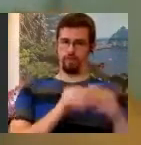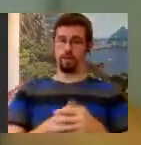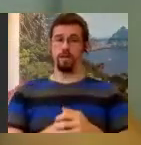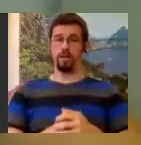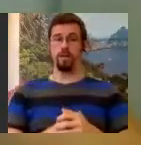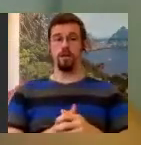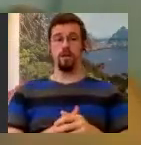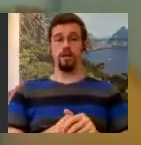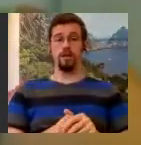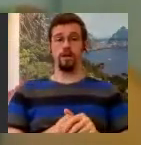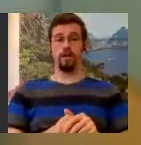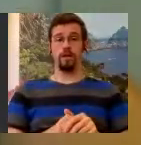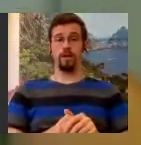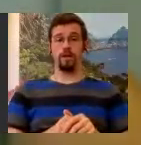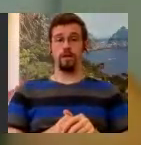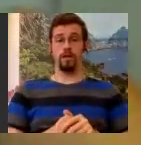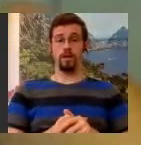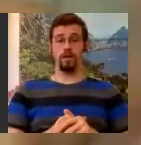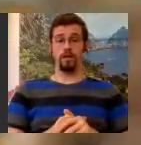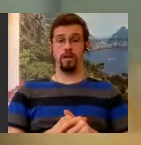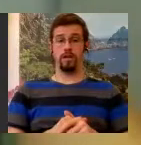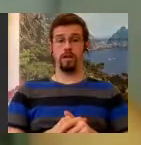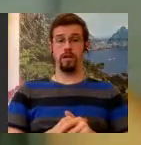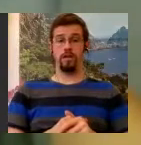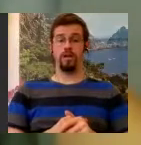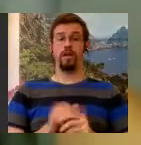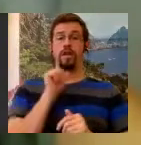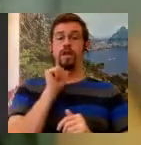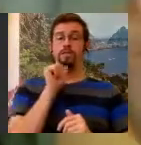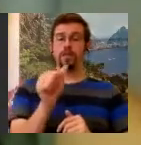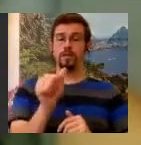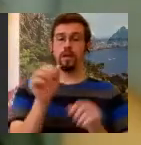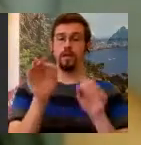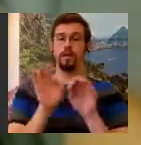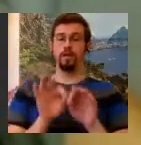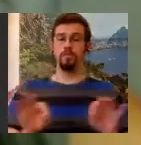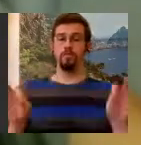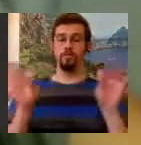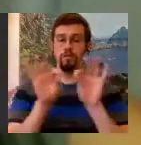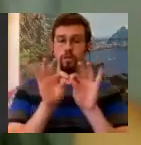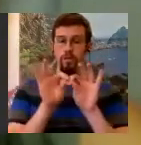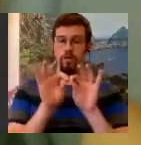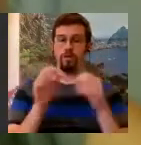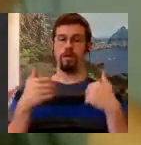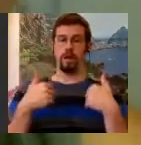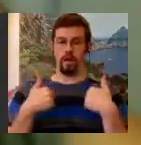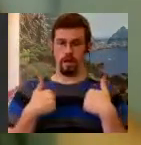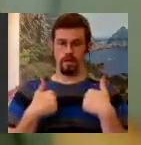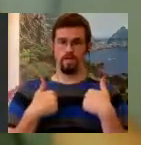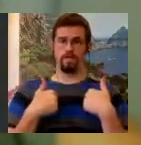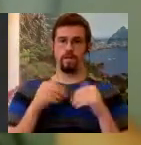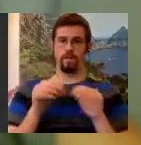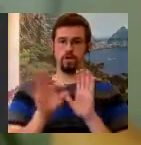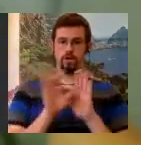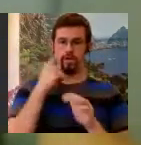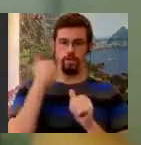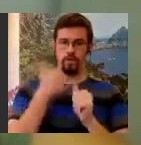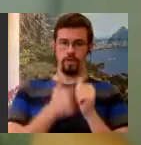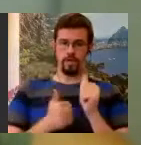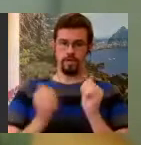not mandatory to have a choice for each box. If you find